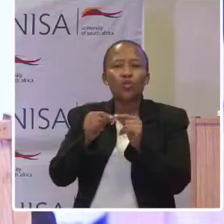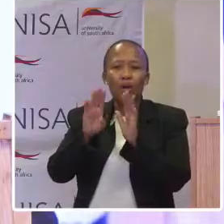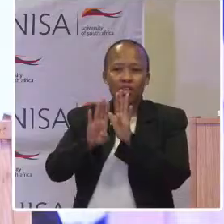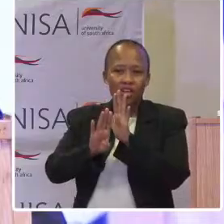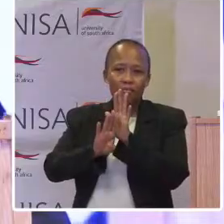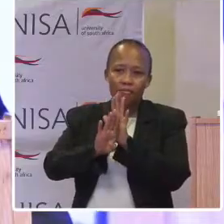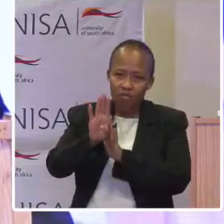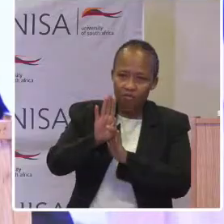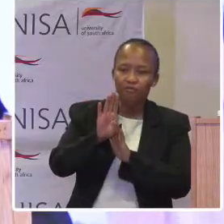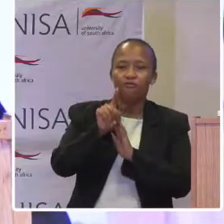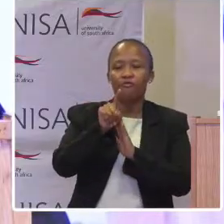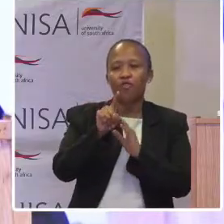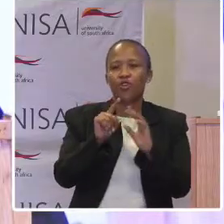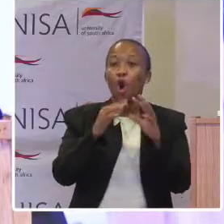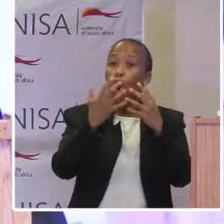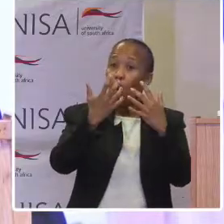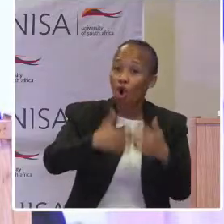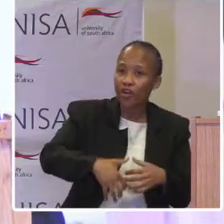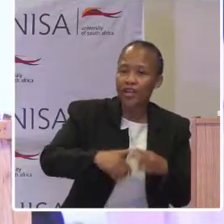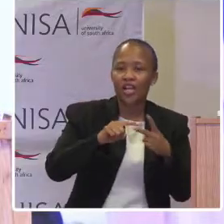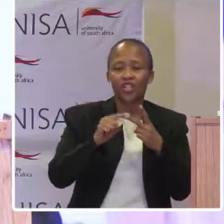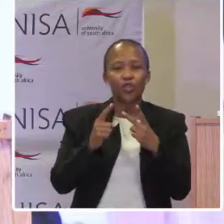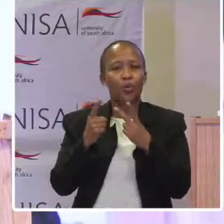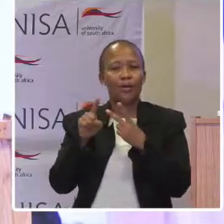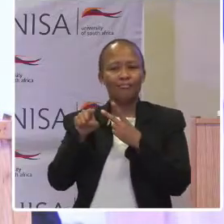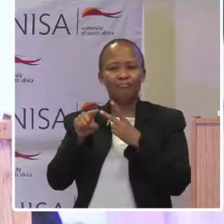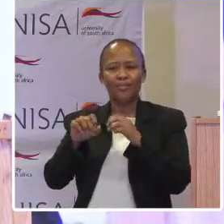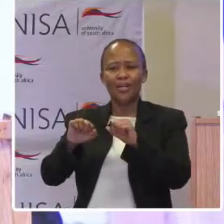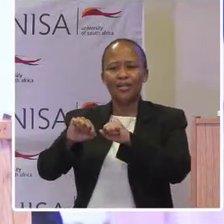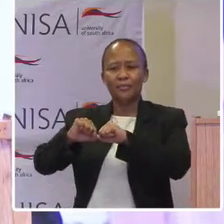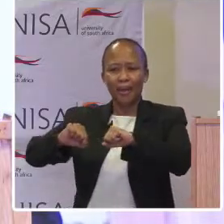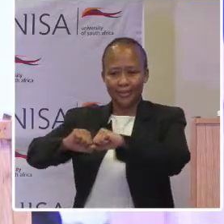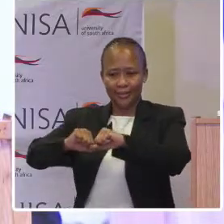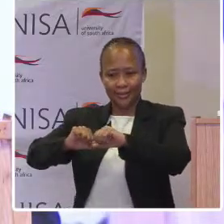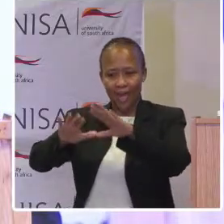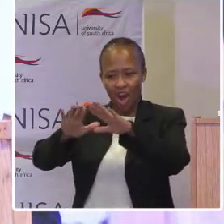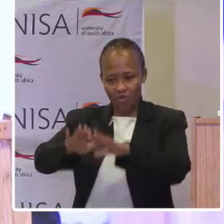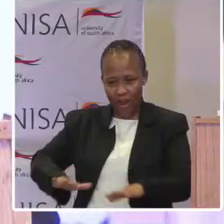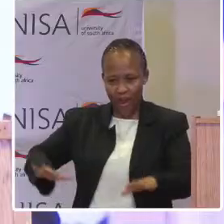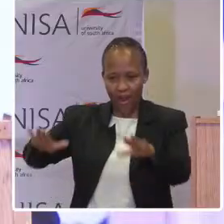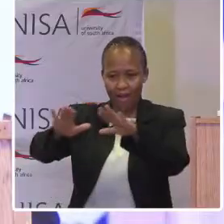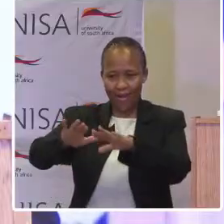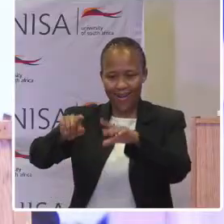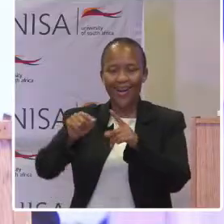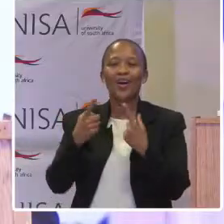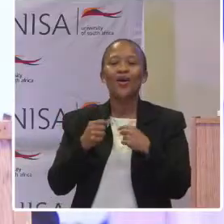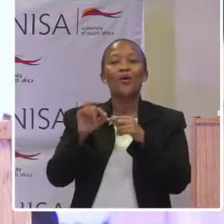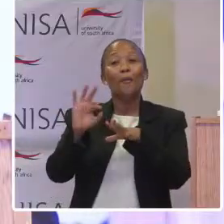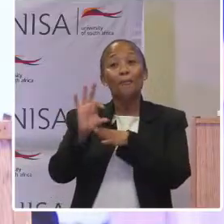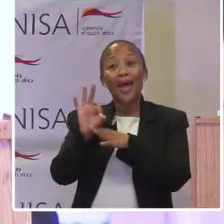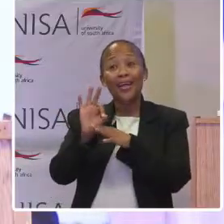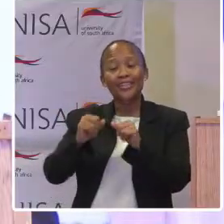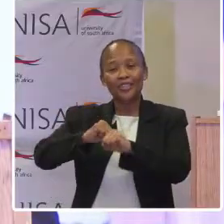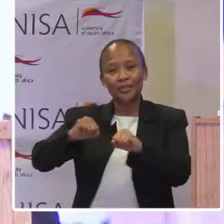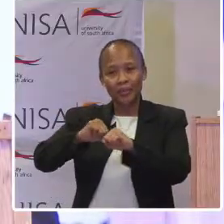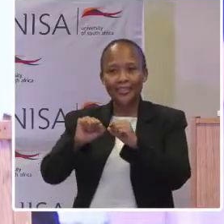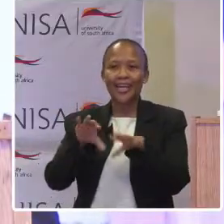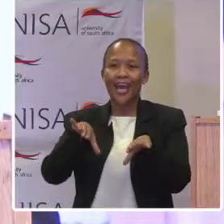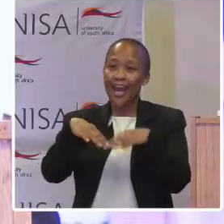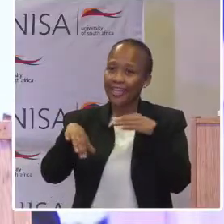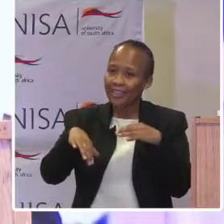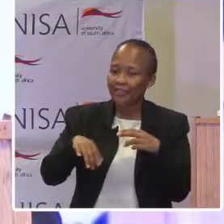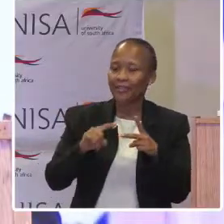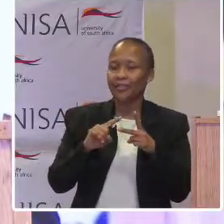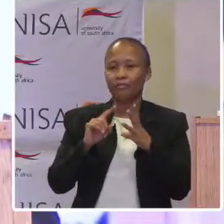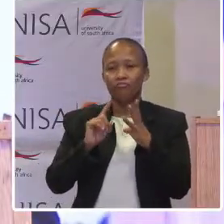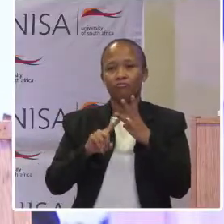coordination throughout the South African space arena to maximize the benefits of current and planned space activities, avoid or